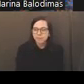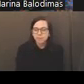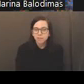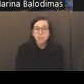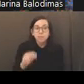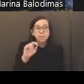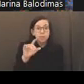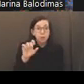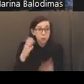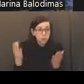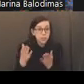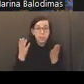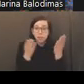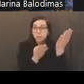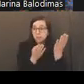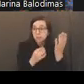Nicole is here.